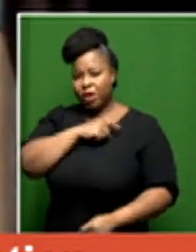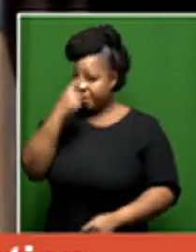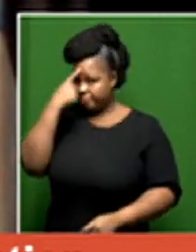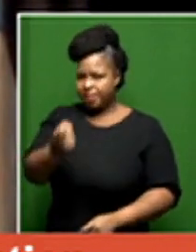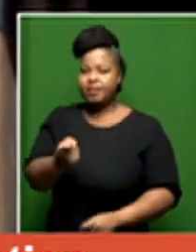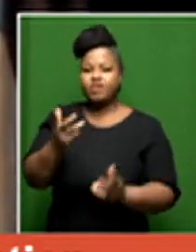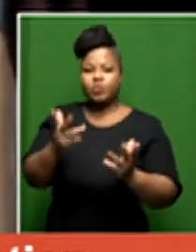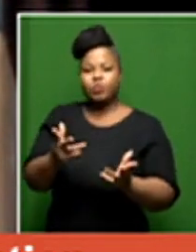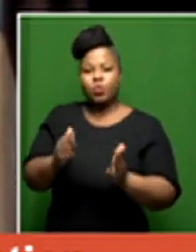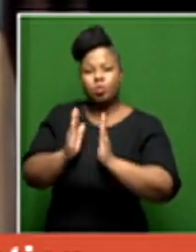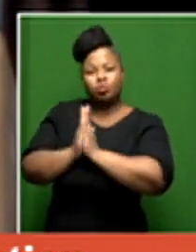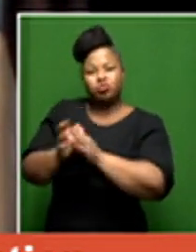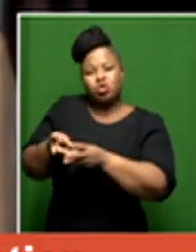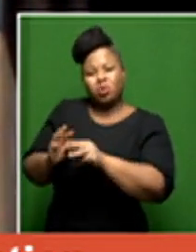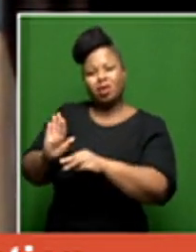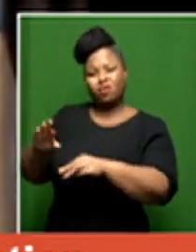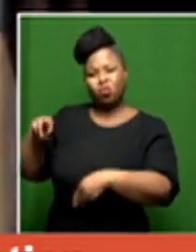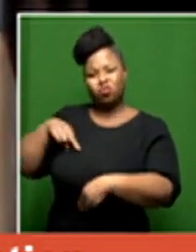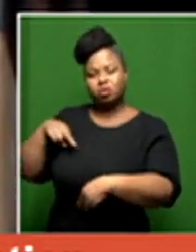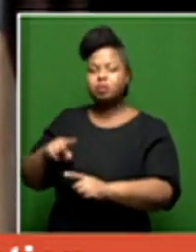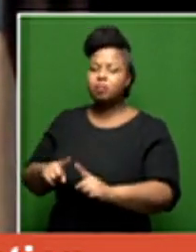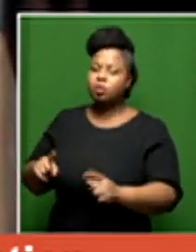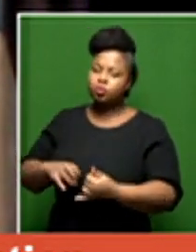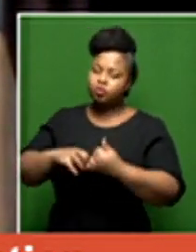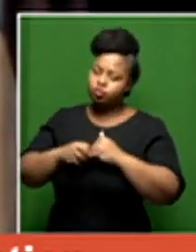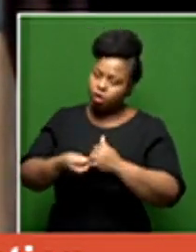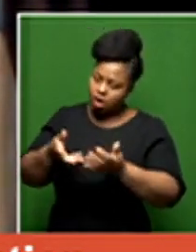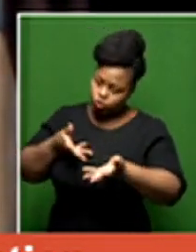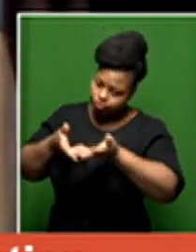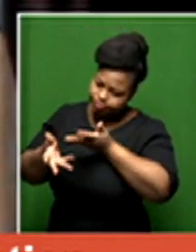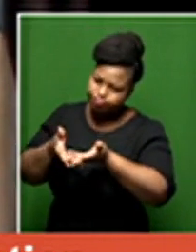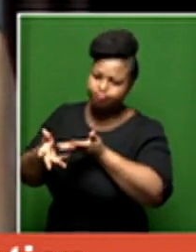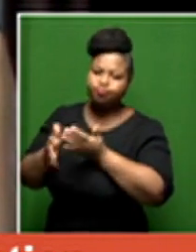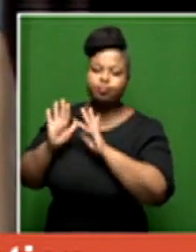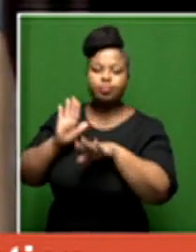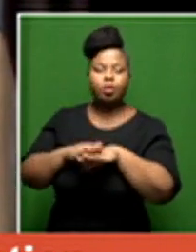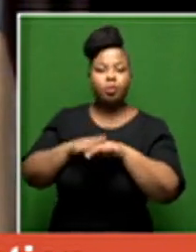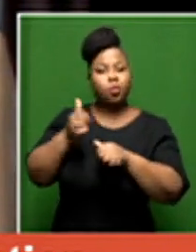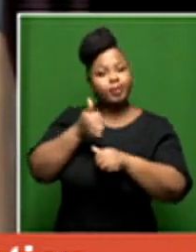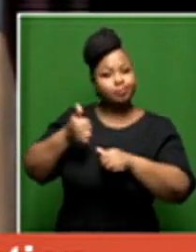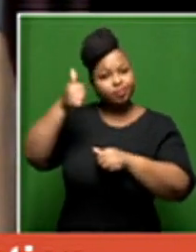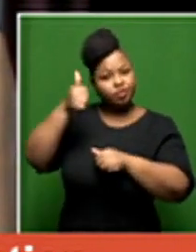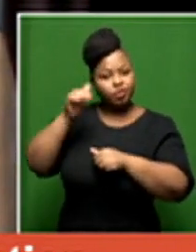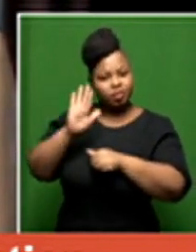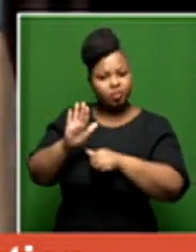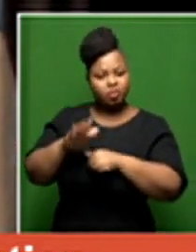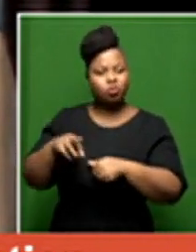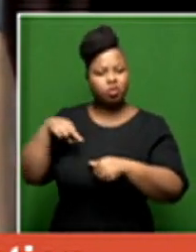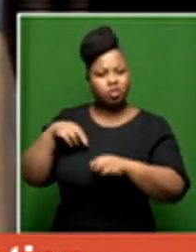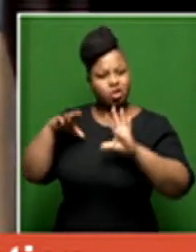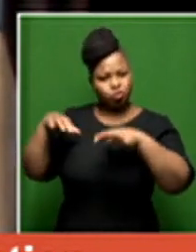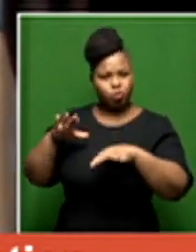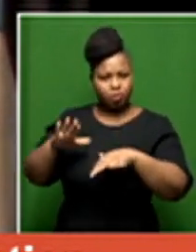religious beliefs. But since then, we have tried to address that with the seniors of that particular